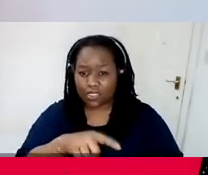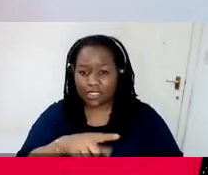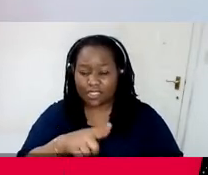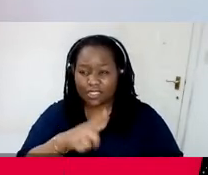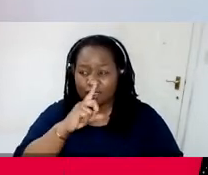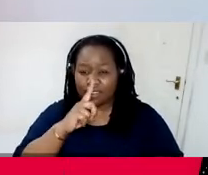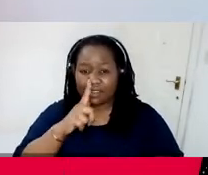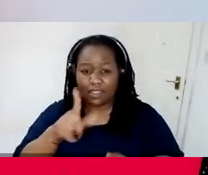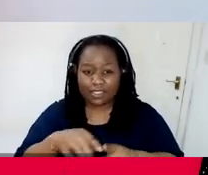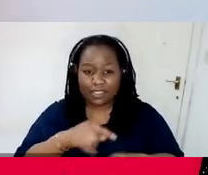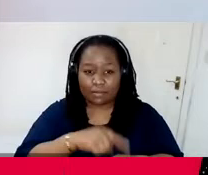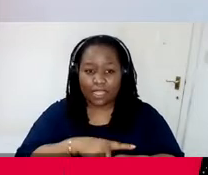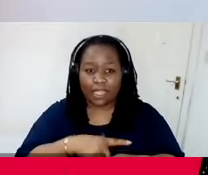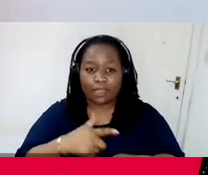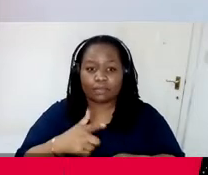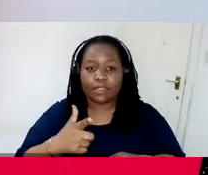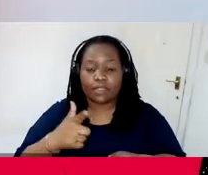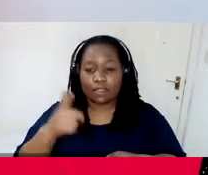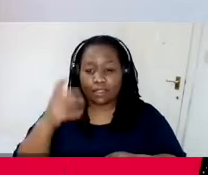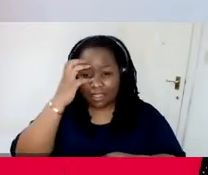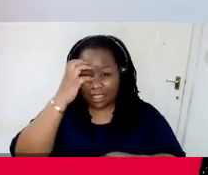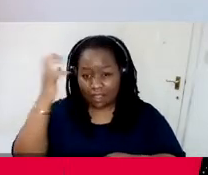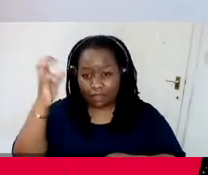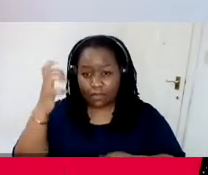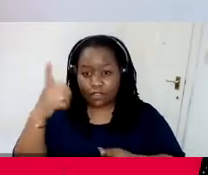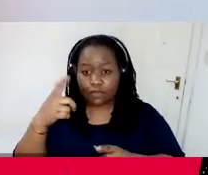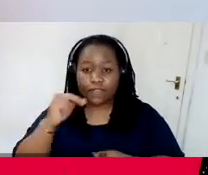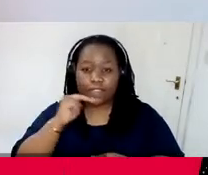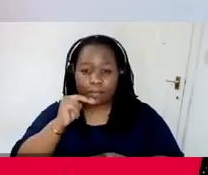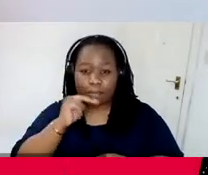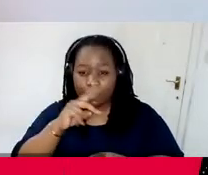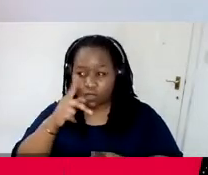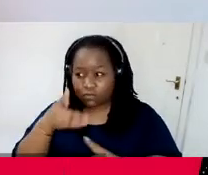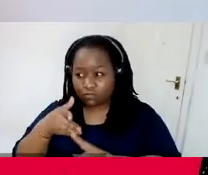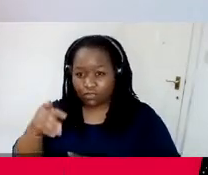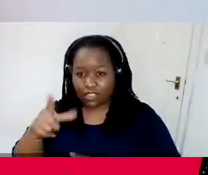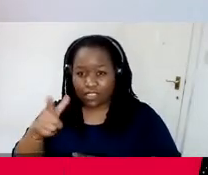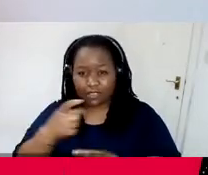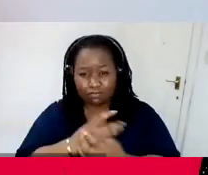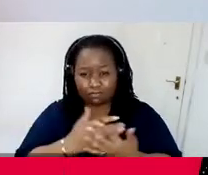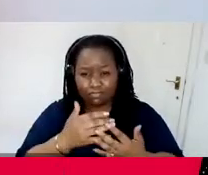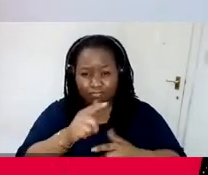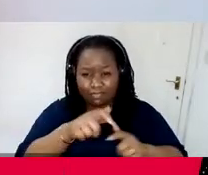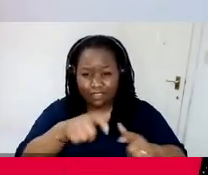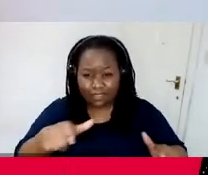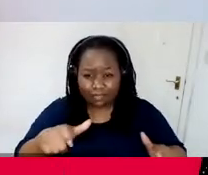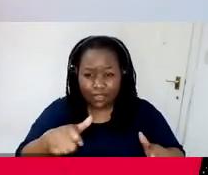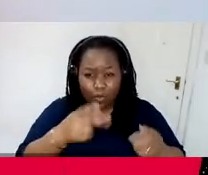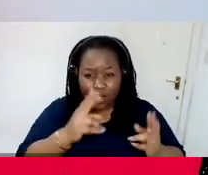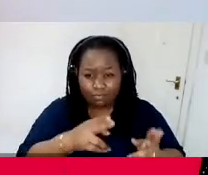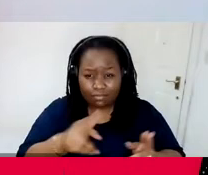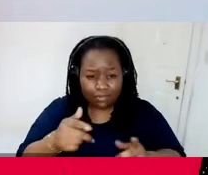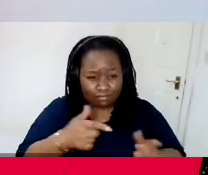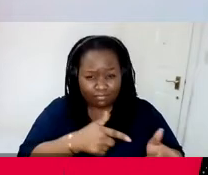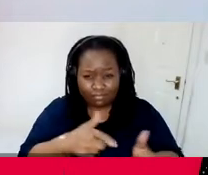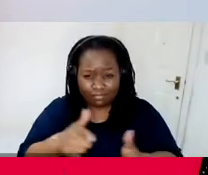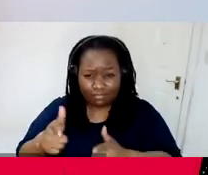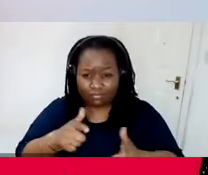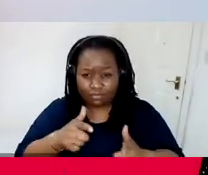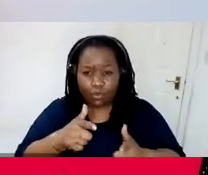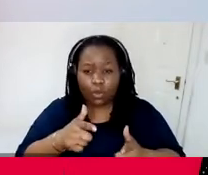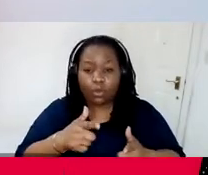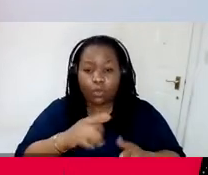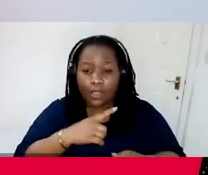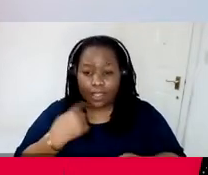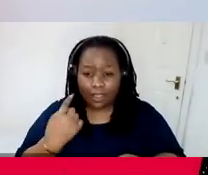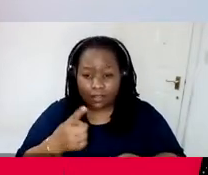new internationally recognized government of Yemen to the city. Dozens of civilians were killed or injured in the